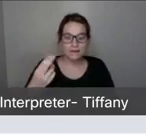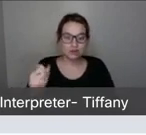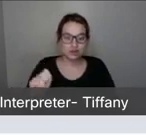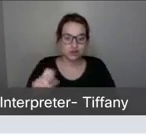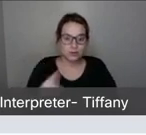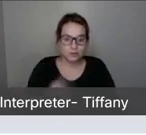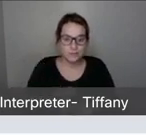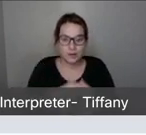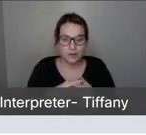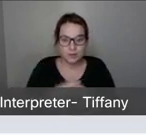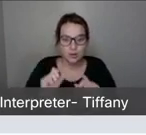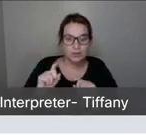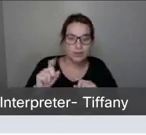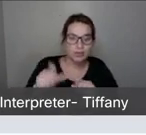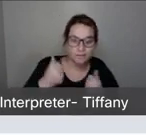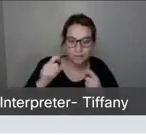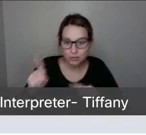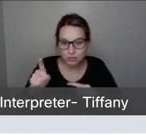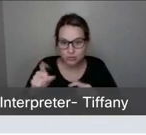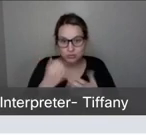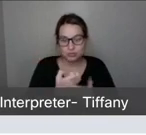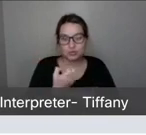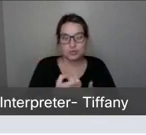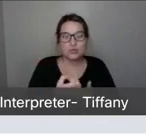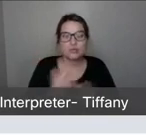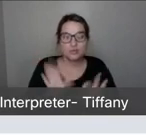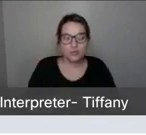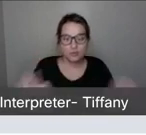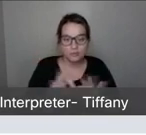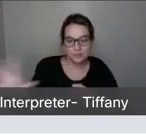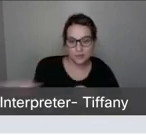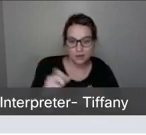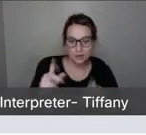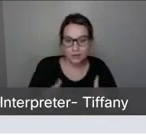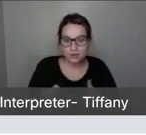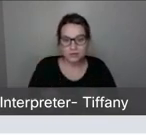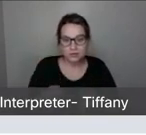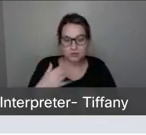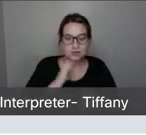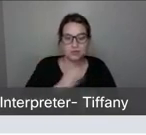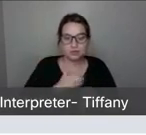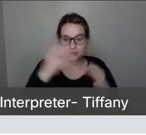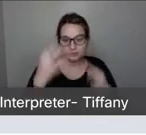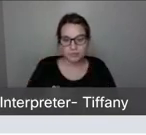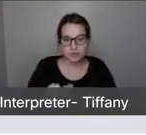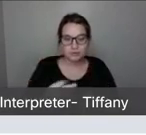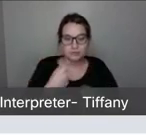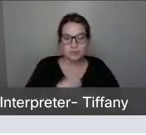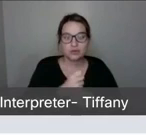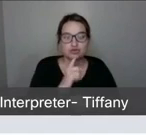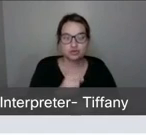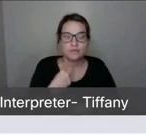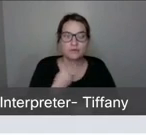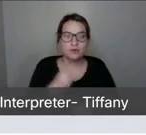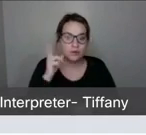shop, and the economy. It's important that we're able to elect a leader, a candidate of choice, to ensure that our voices are heard. And it's